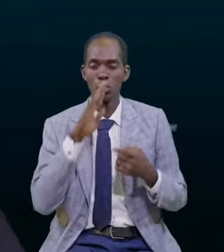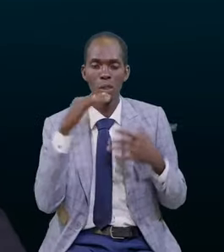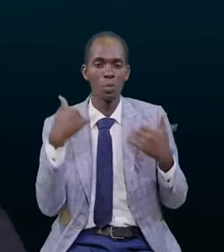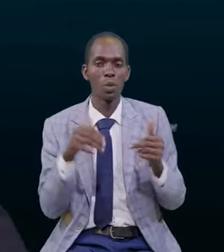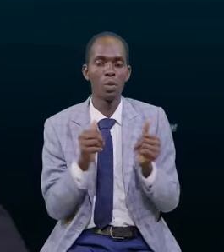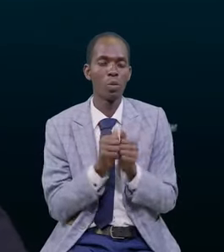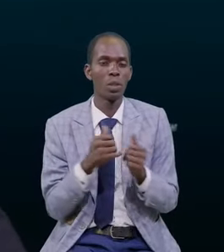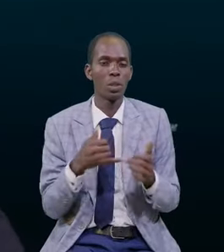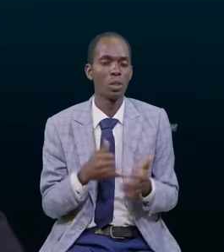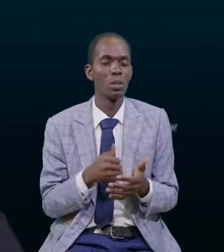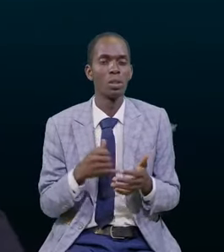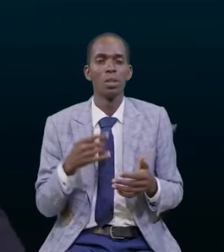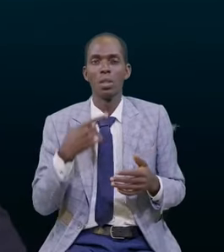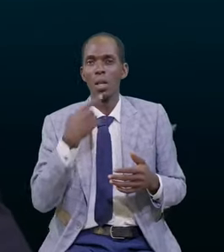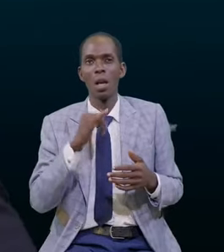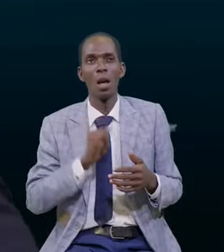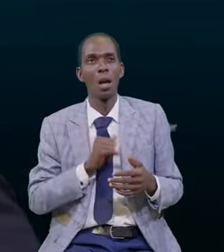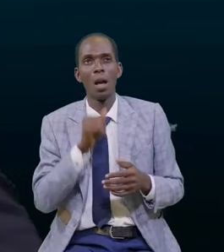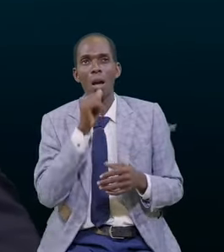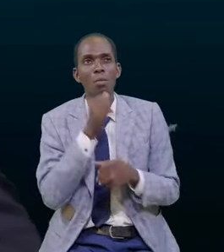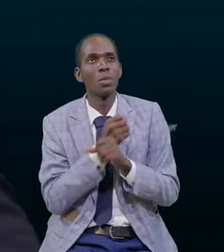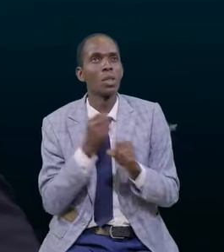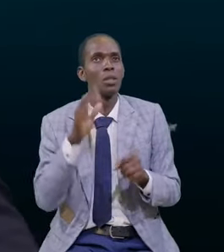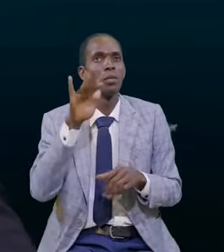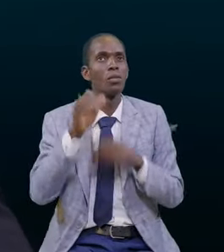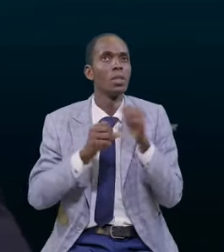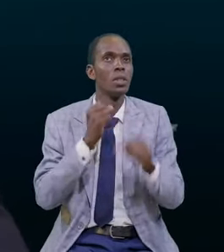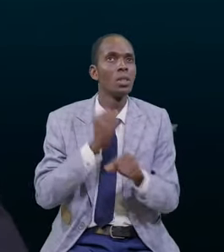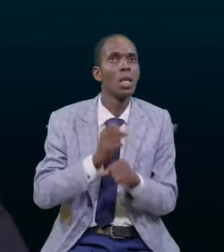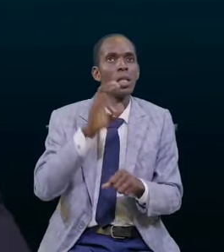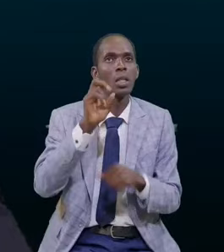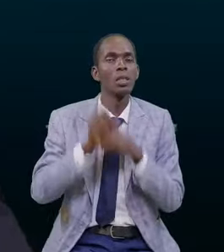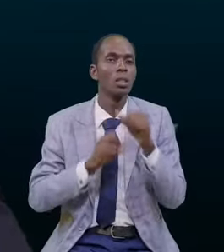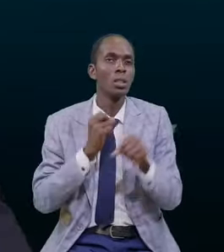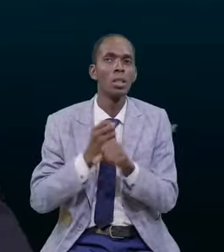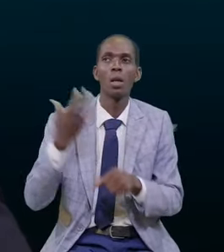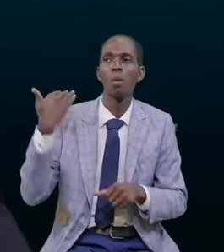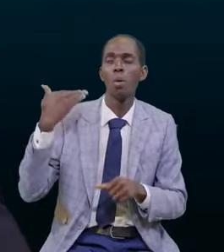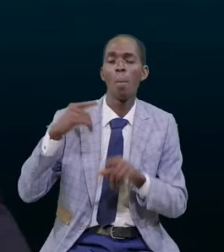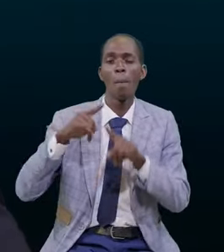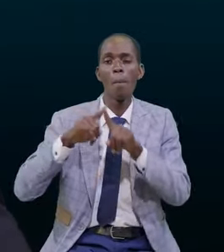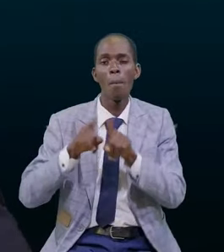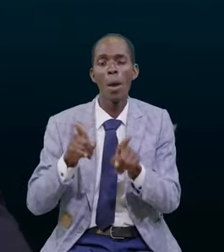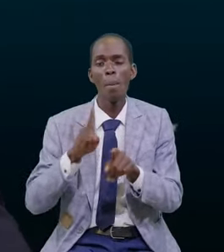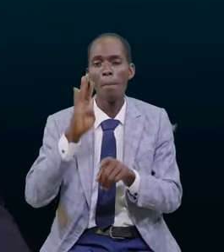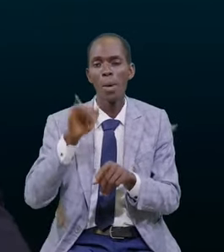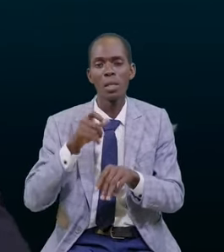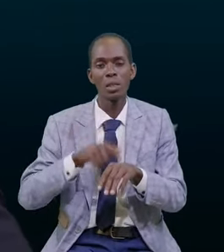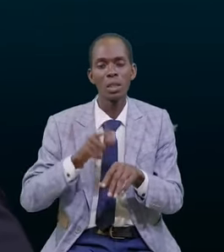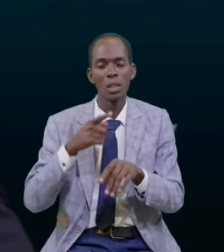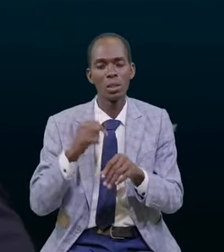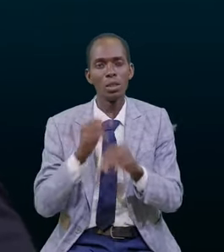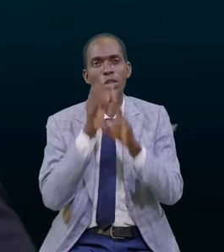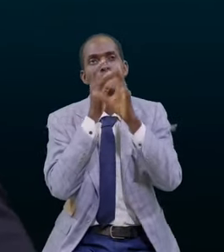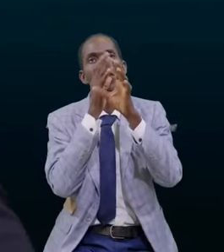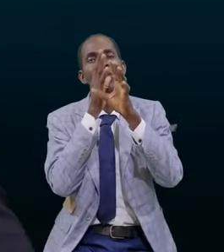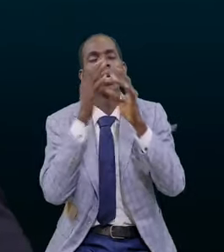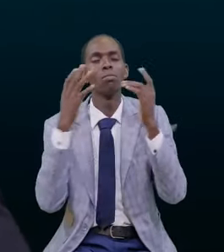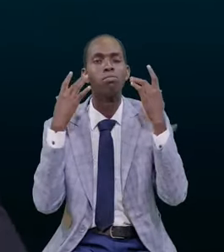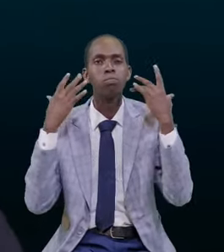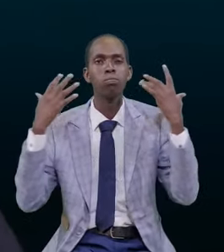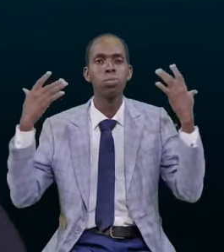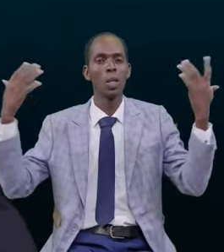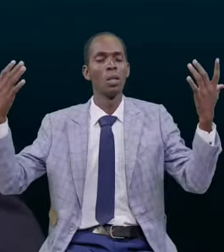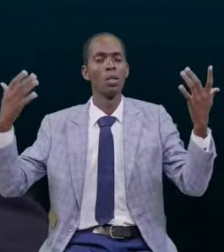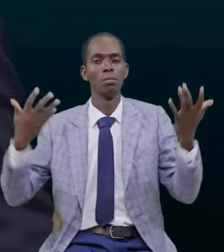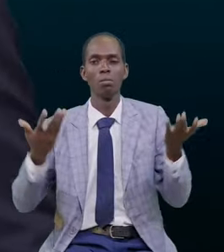30 years ago but by the time the trumpet sounds I've gone back to the far country by the time the trumpet